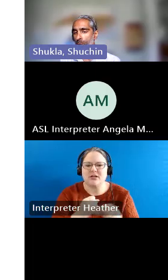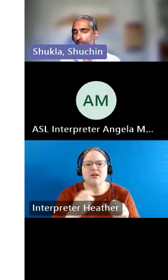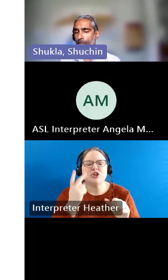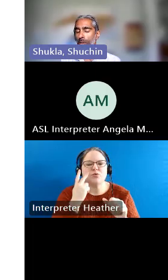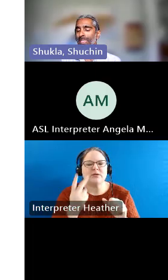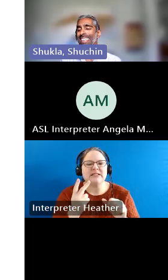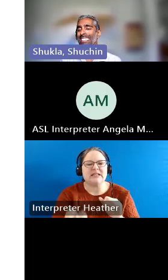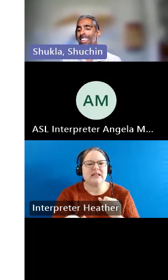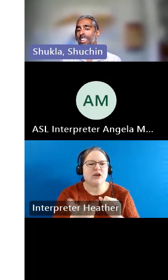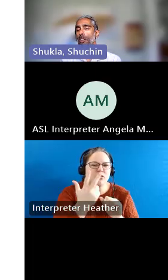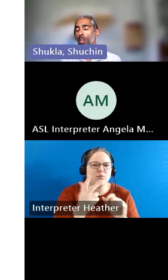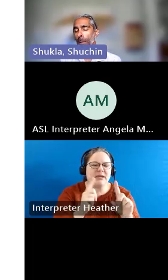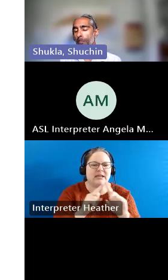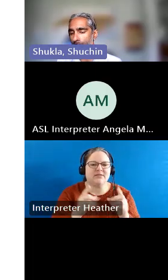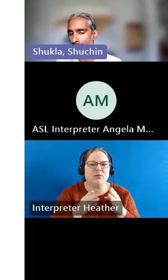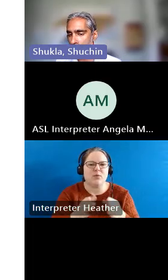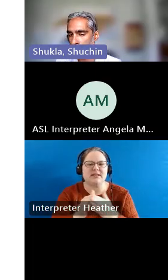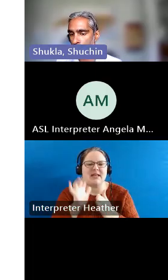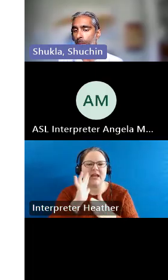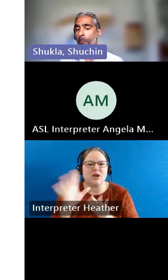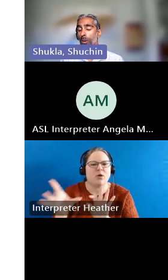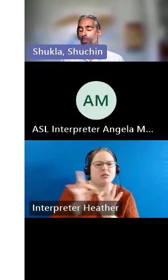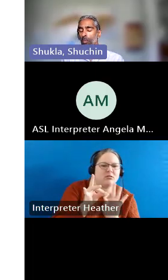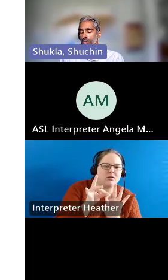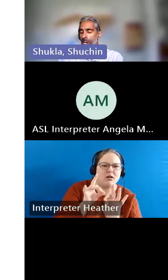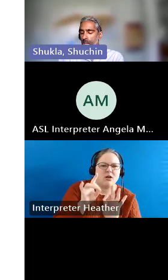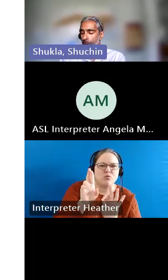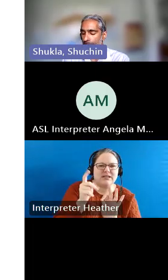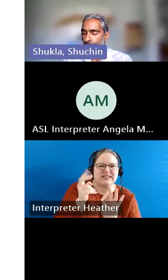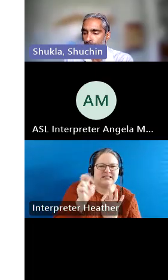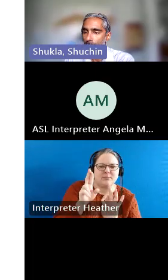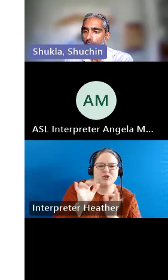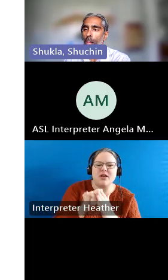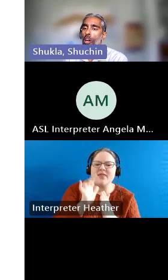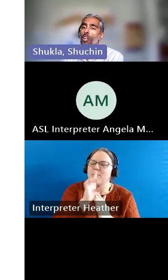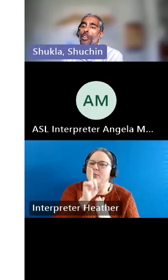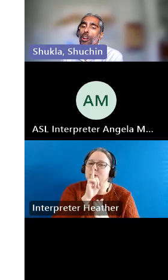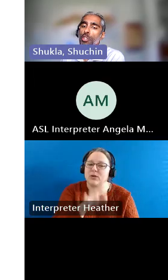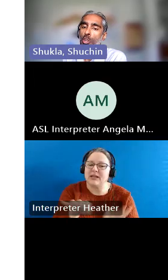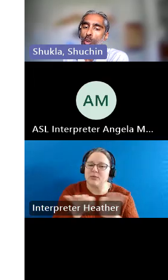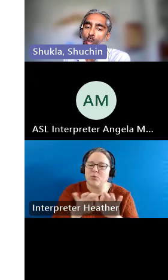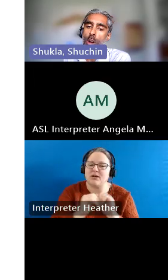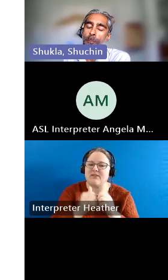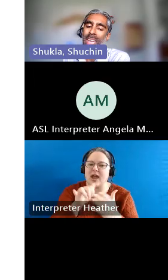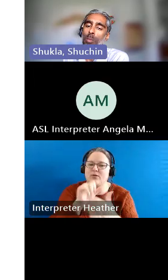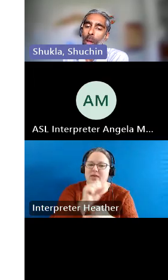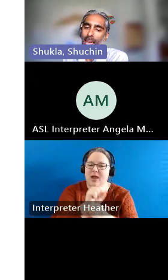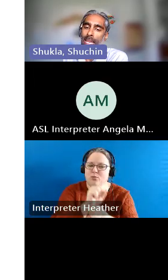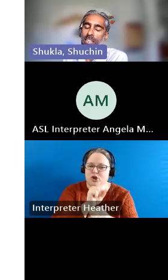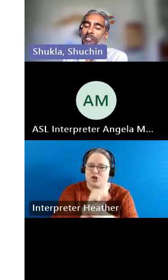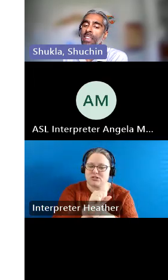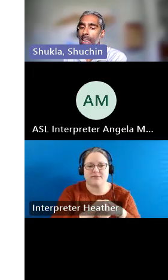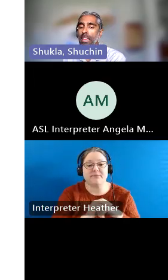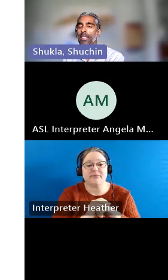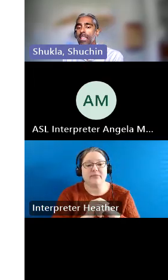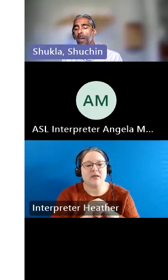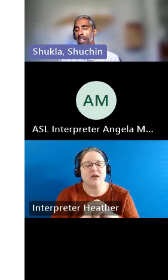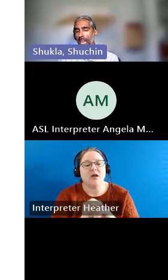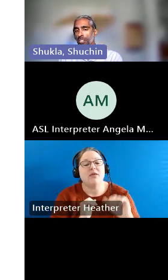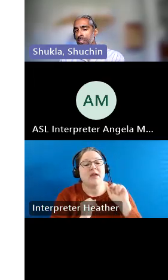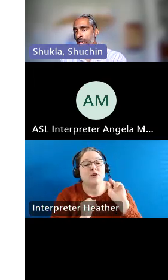ways that fits on the receptor, and that is really pointing to something important, which we'll talk about. There are 2 main ways